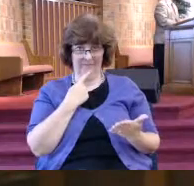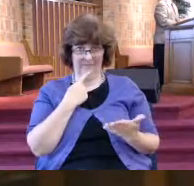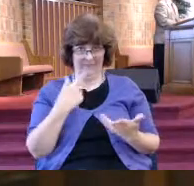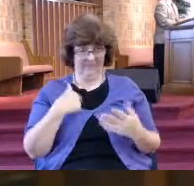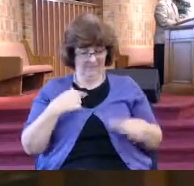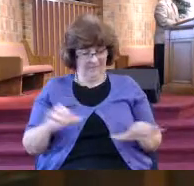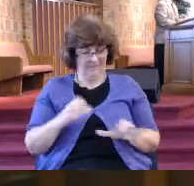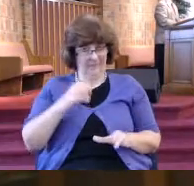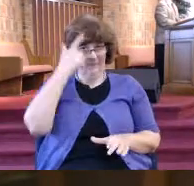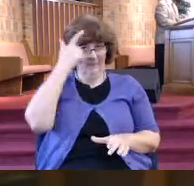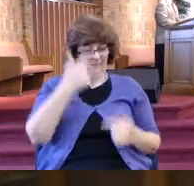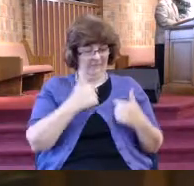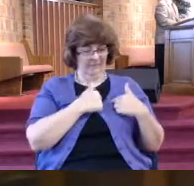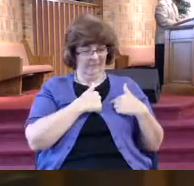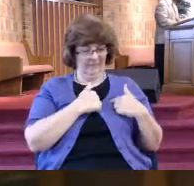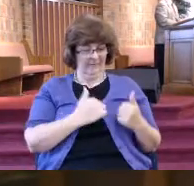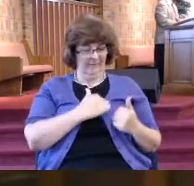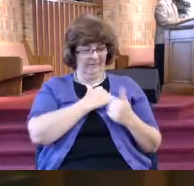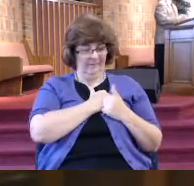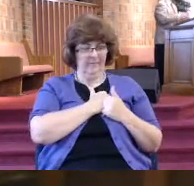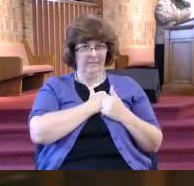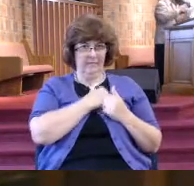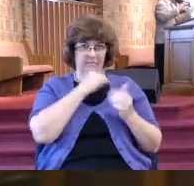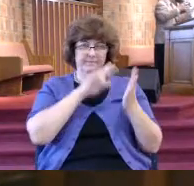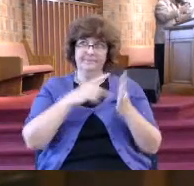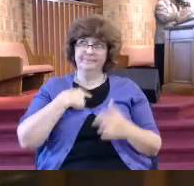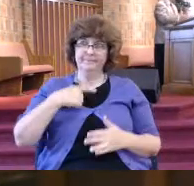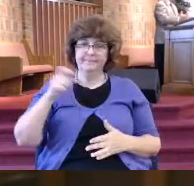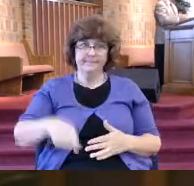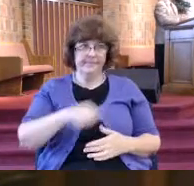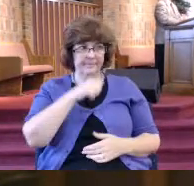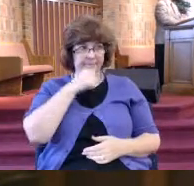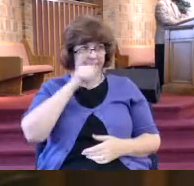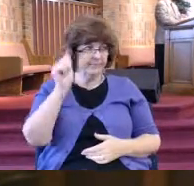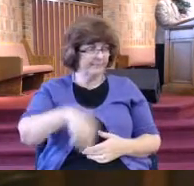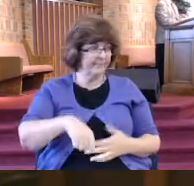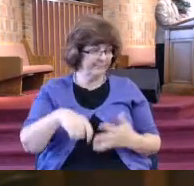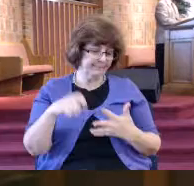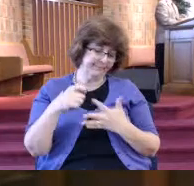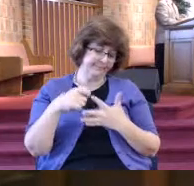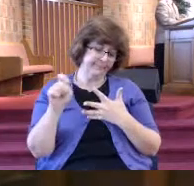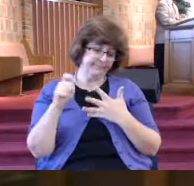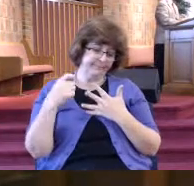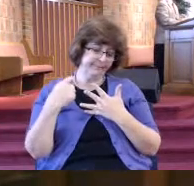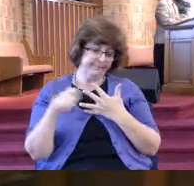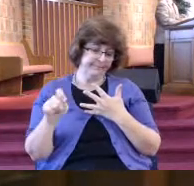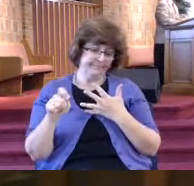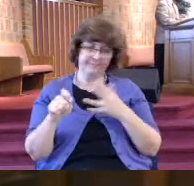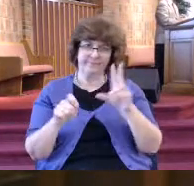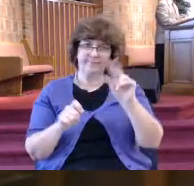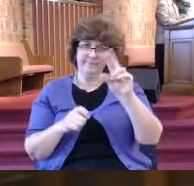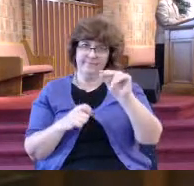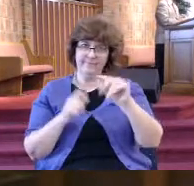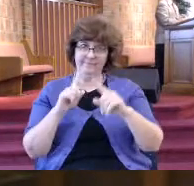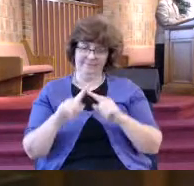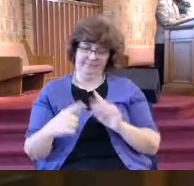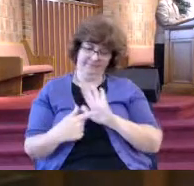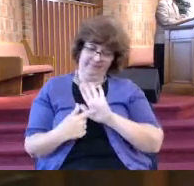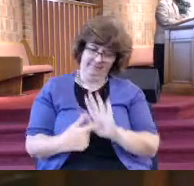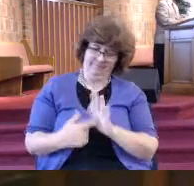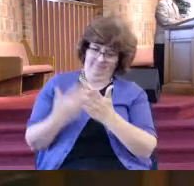love, and again, not to earn any salvation, but again, to show and demonstrate the love that we have for God.